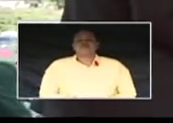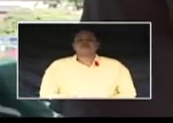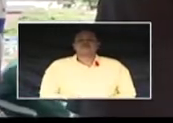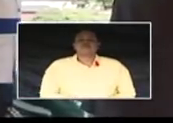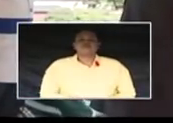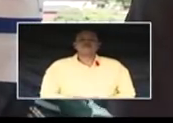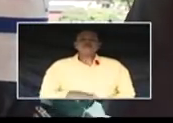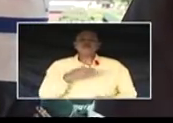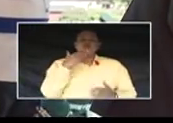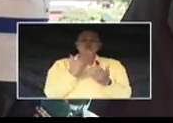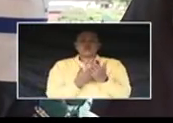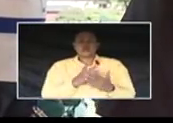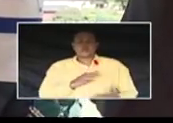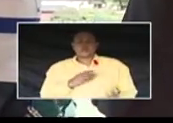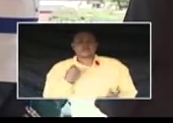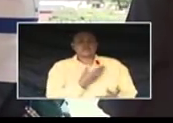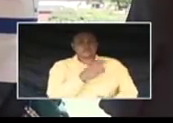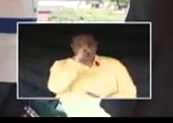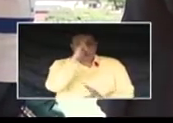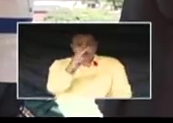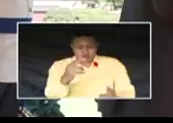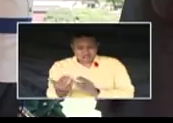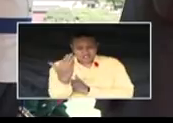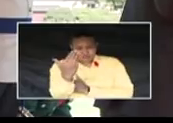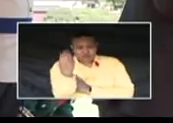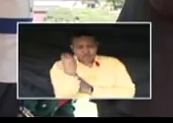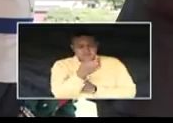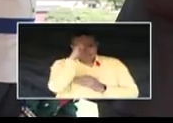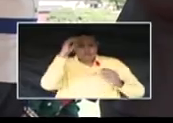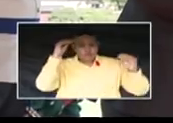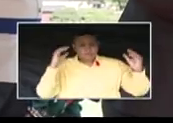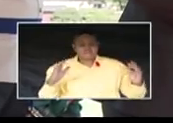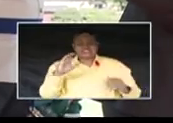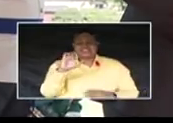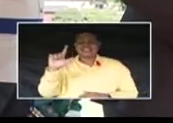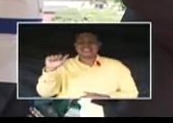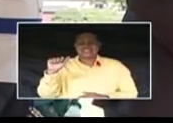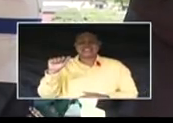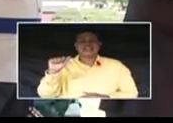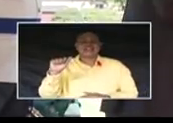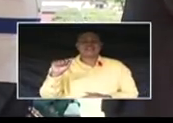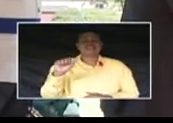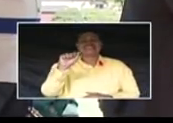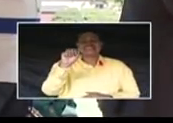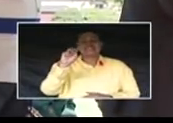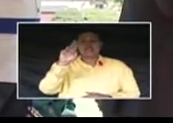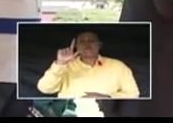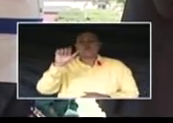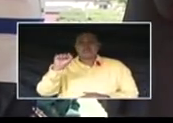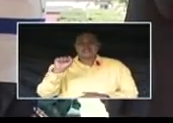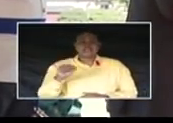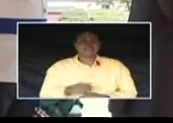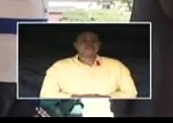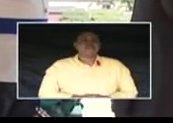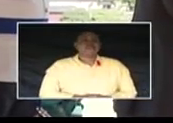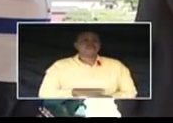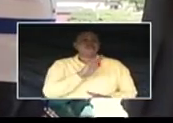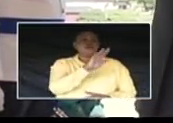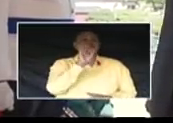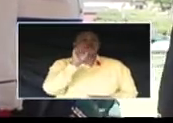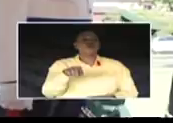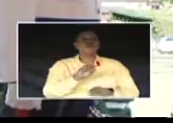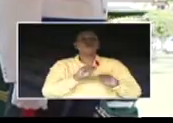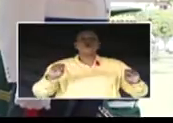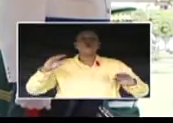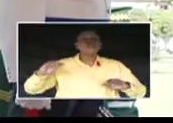A well-deserved honor this morning for Professor Celia Christie Samuels. Her mantra is no